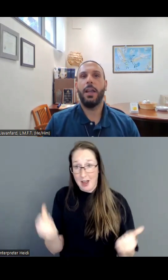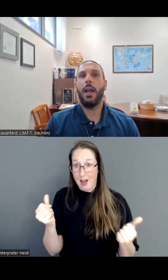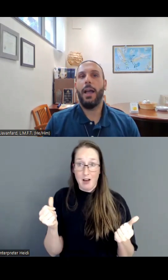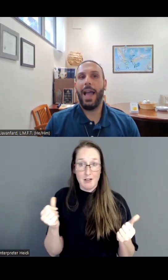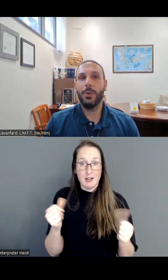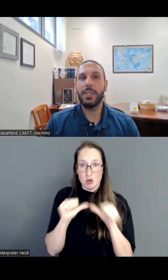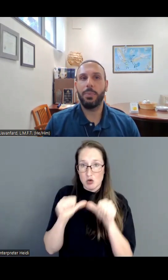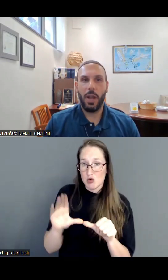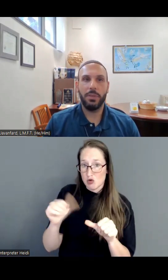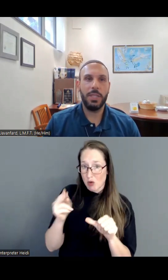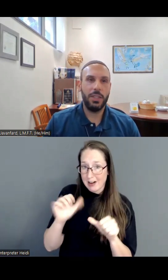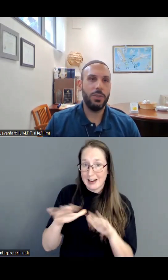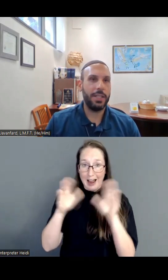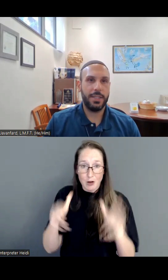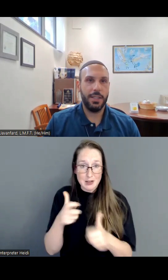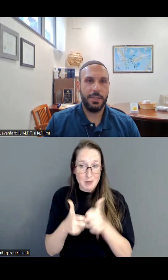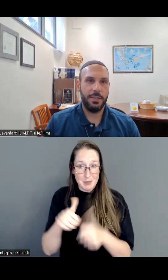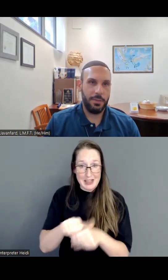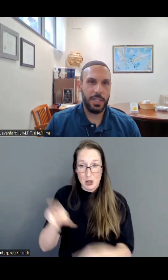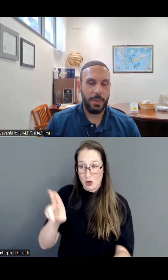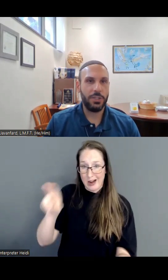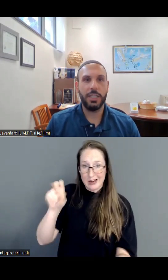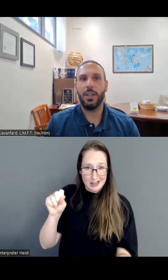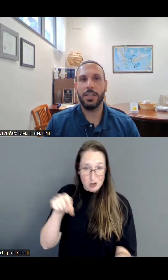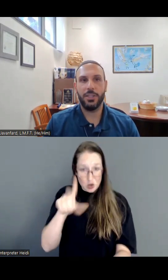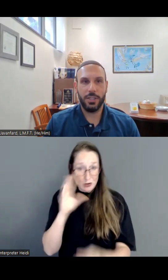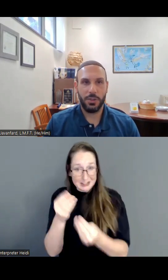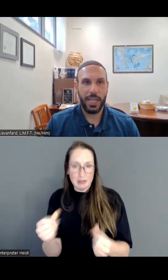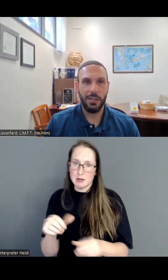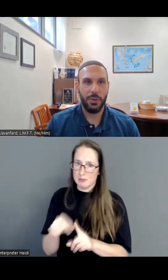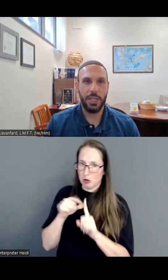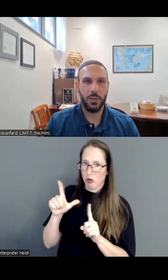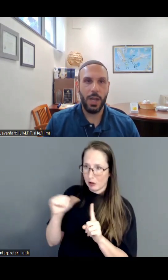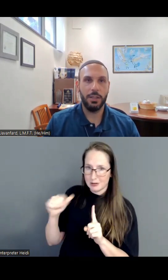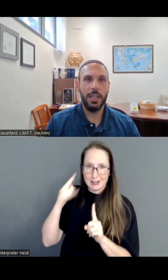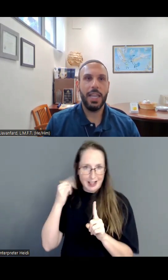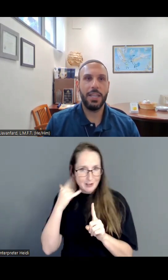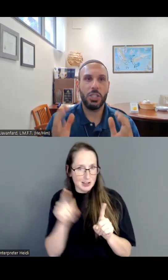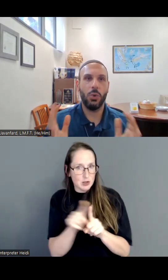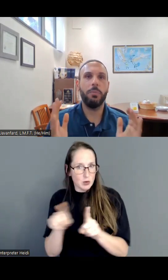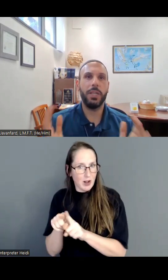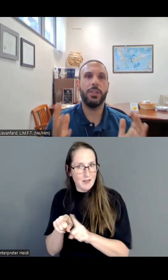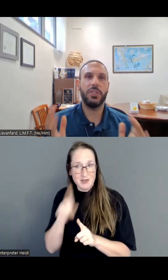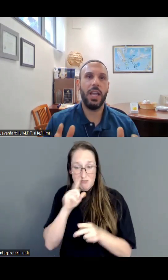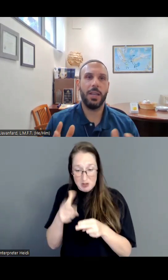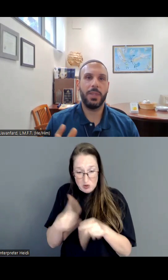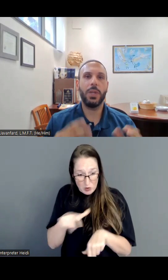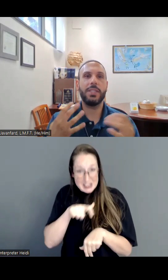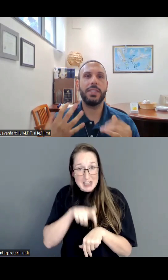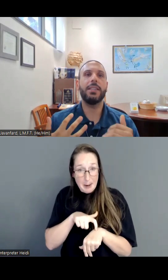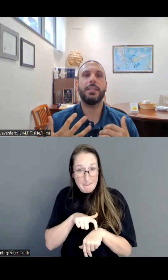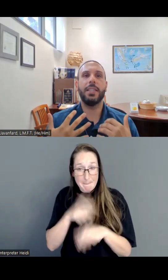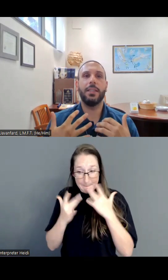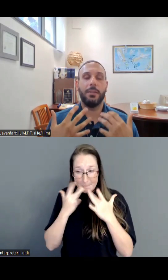chronic housing problem in the United States, and especially in Los Angeles or in California as well, in a short period of time, then